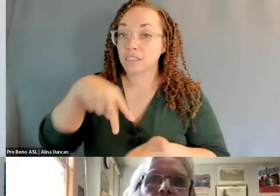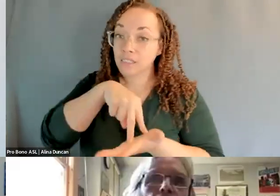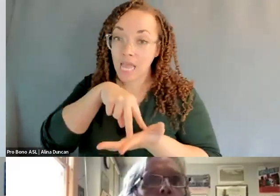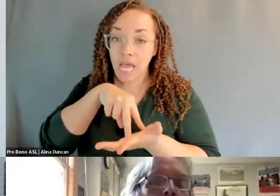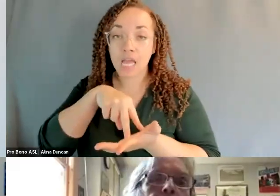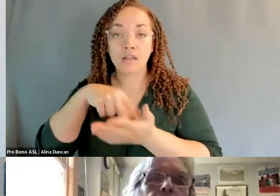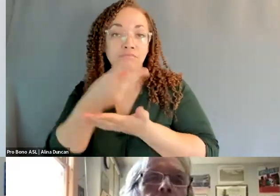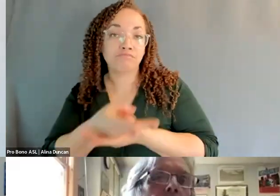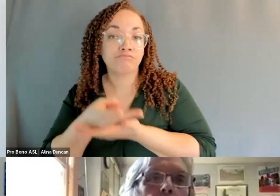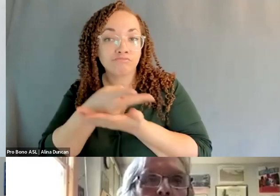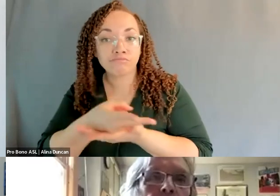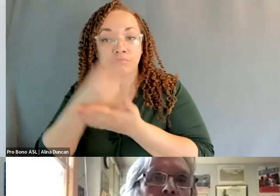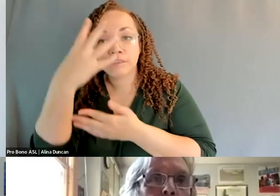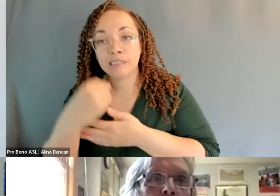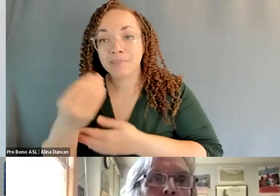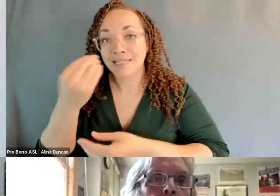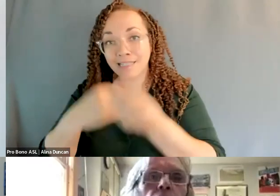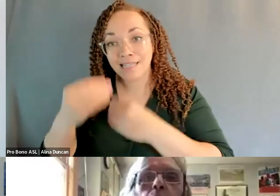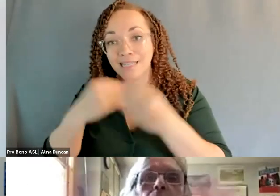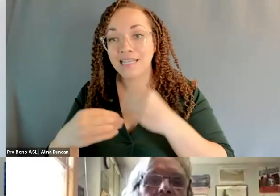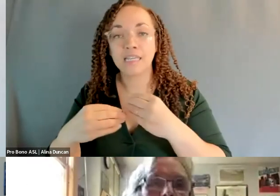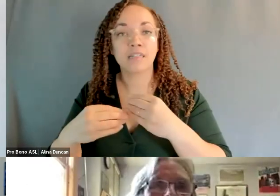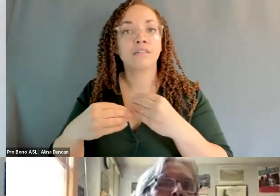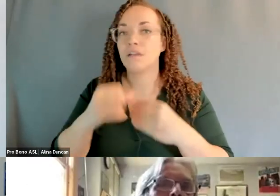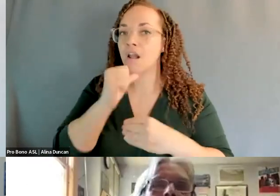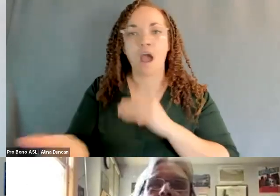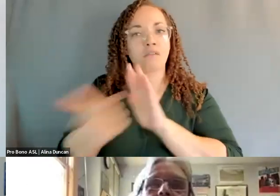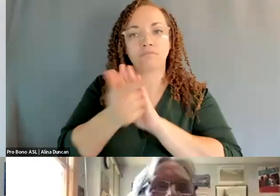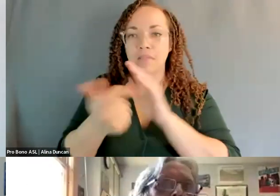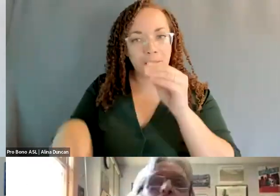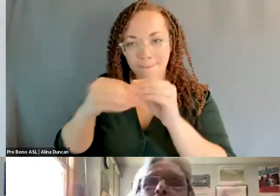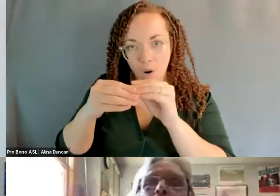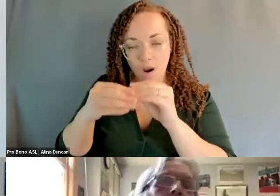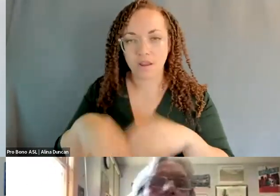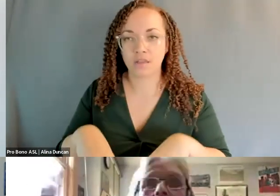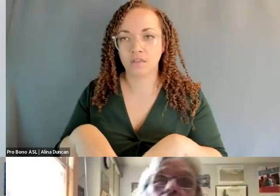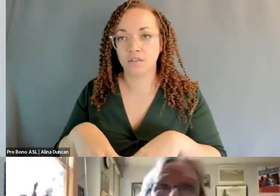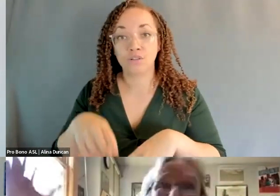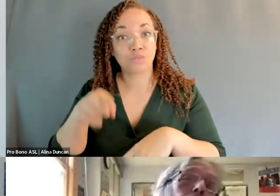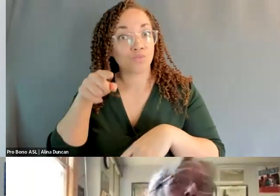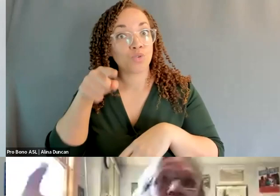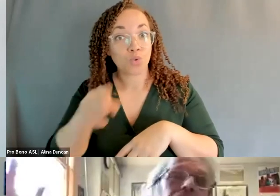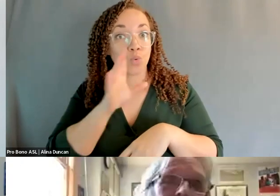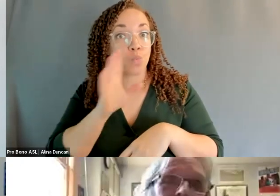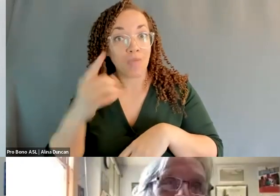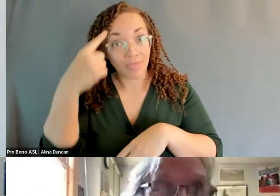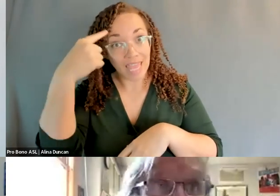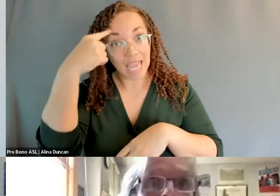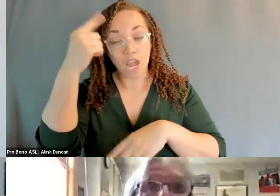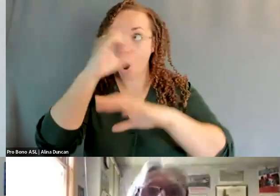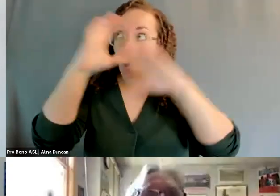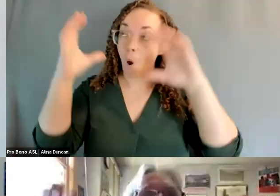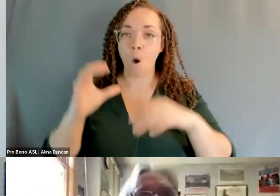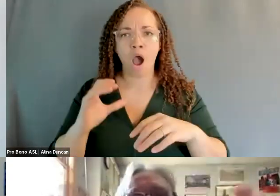down, sleep, or eat in a non-obstructive manner. You would not think that this is a big controversial piece of